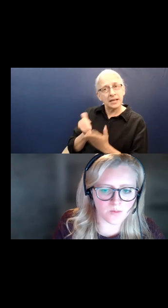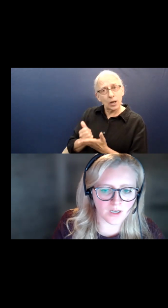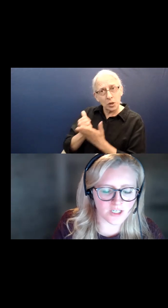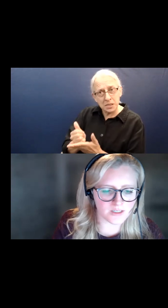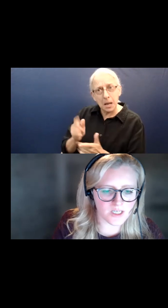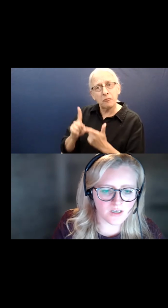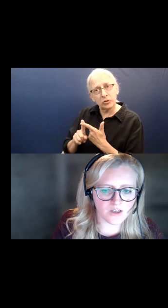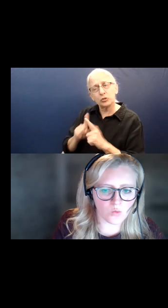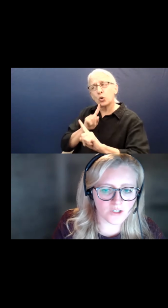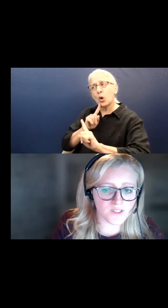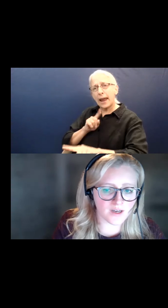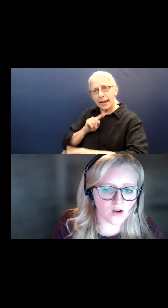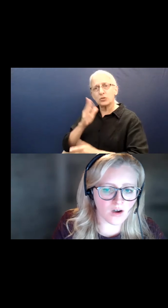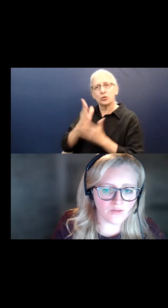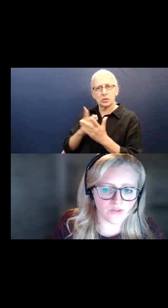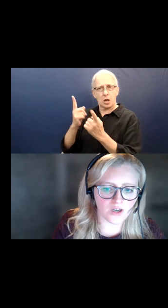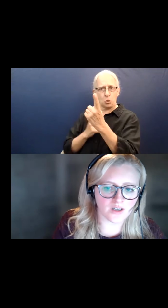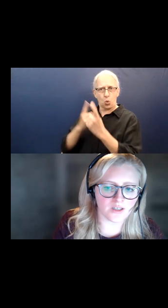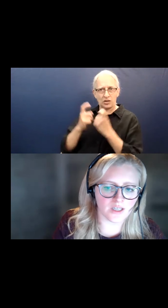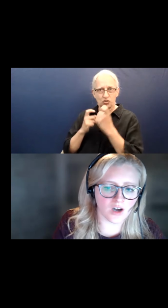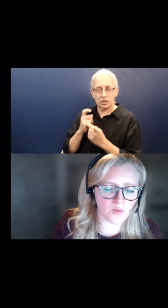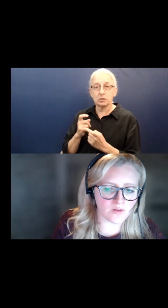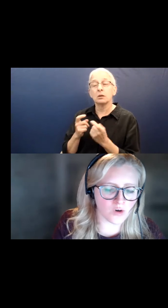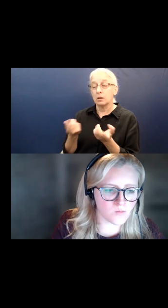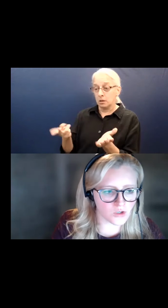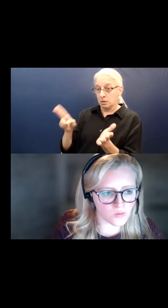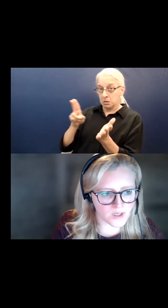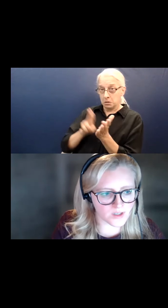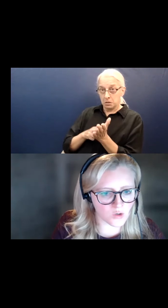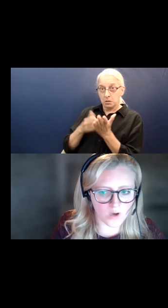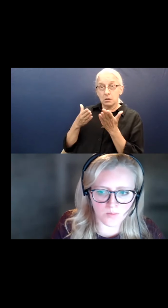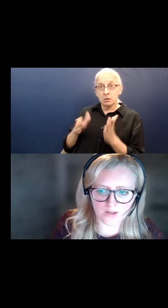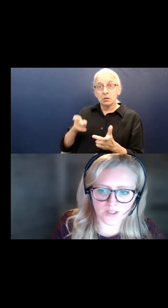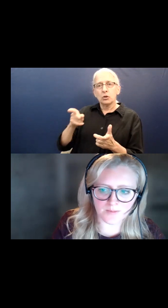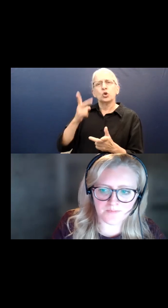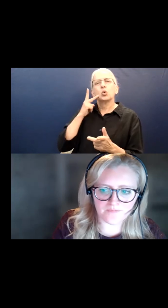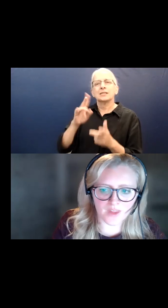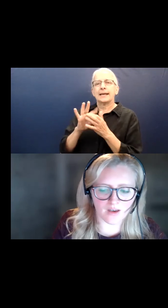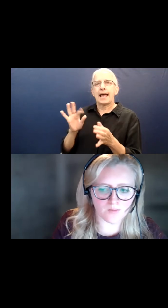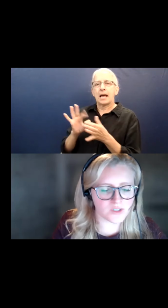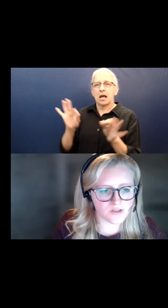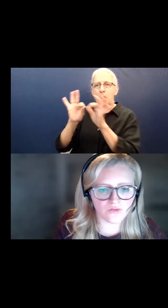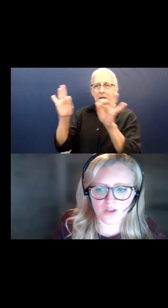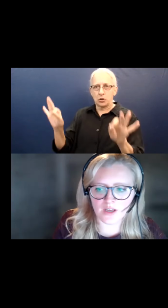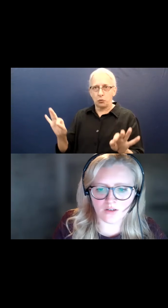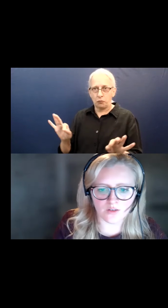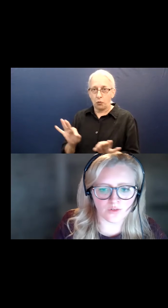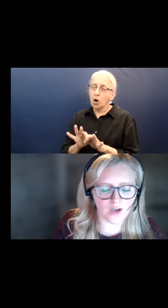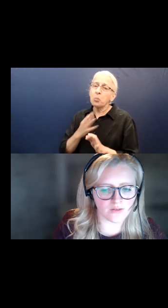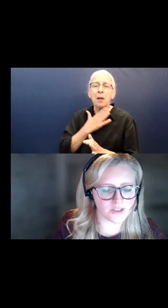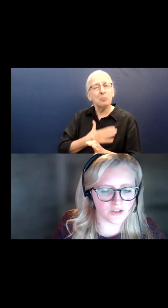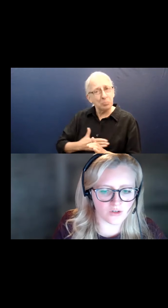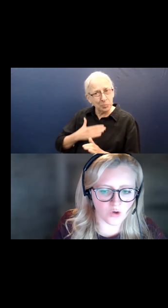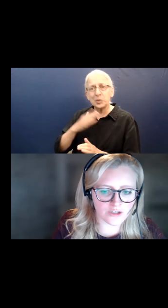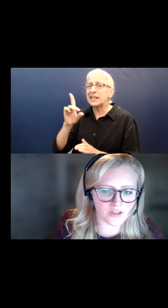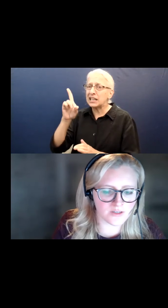have about the project. When you sign off, a comment form will open in your web browser. Please do fill that out if you